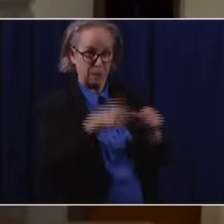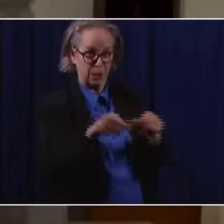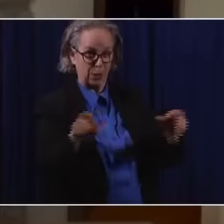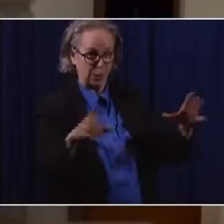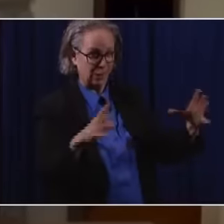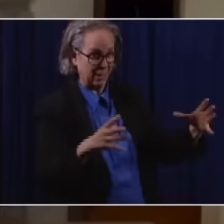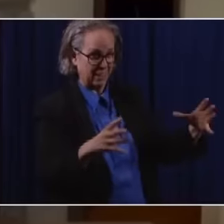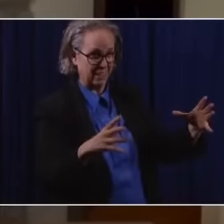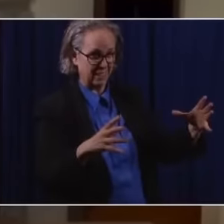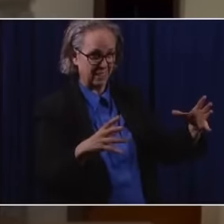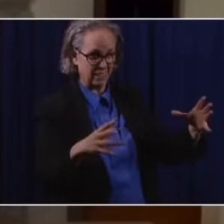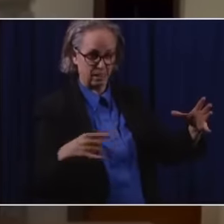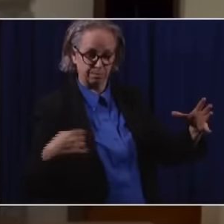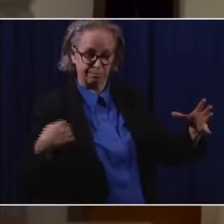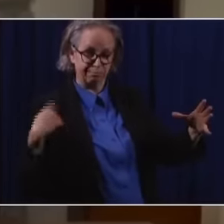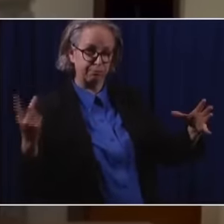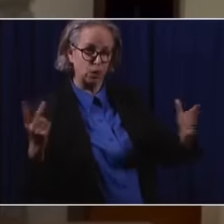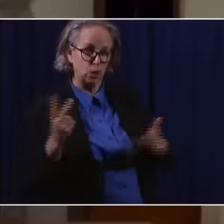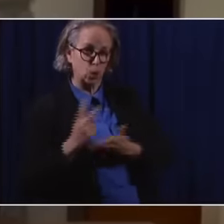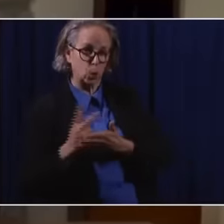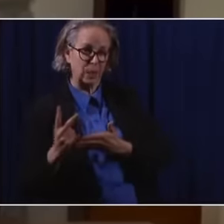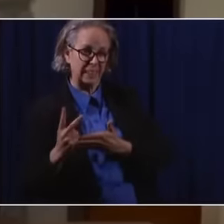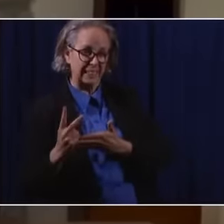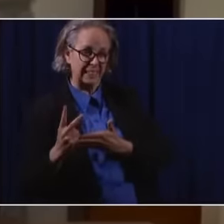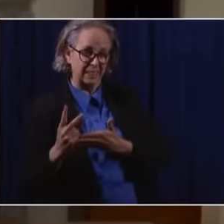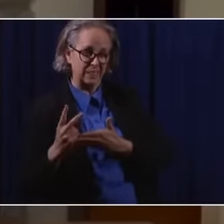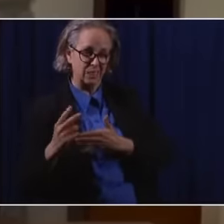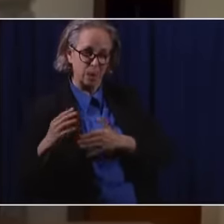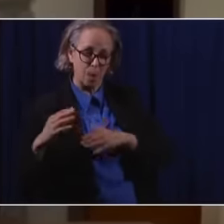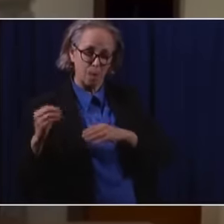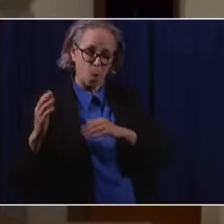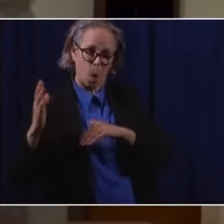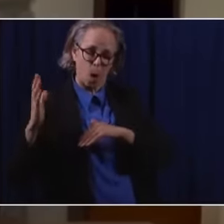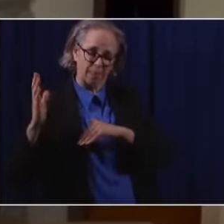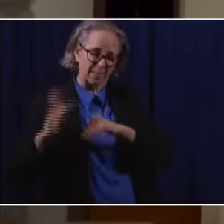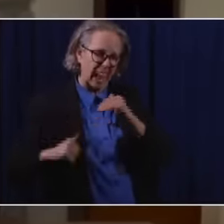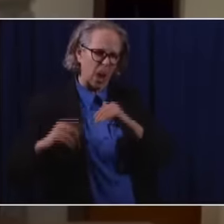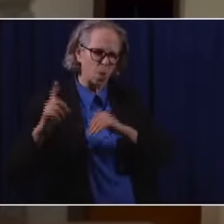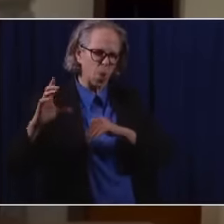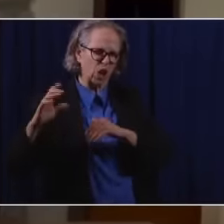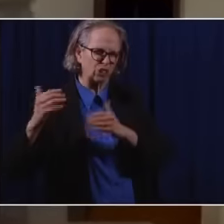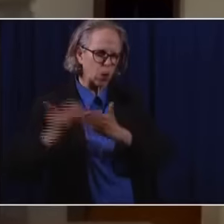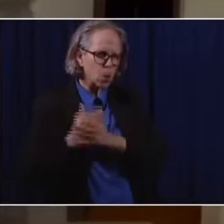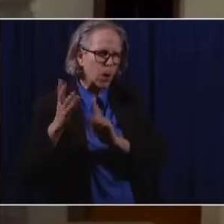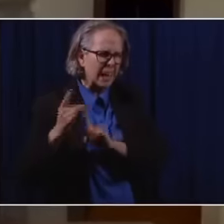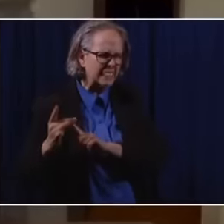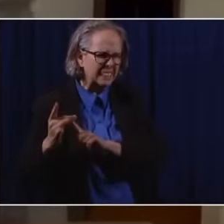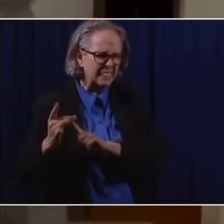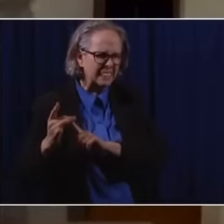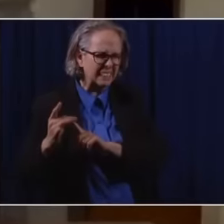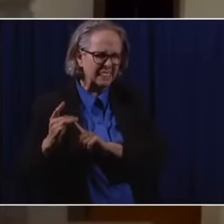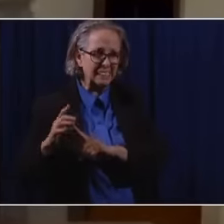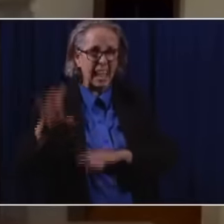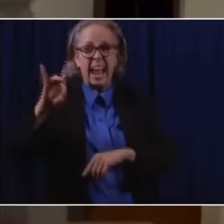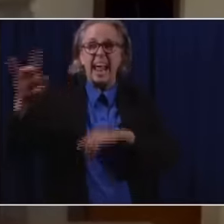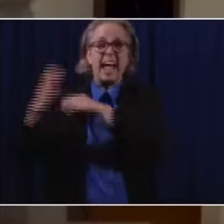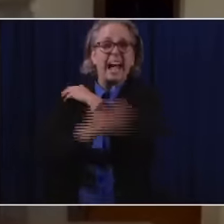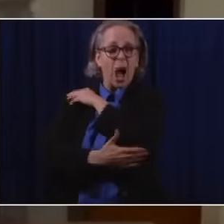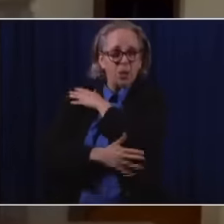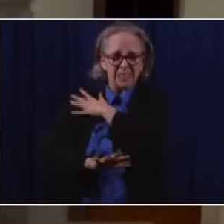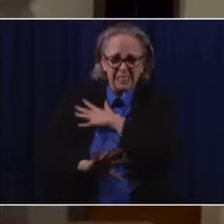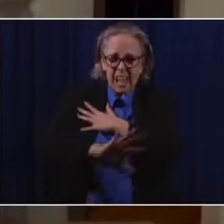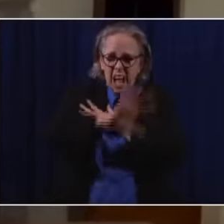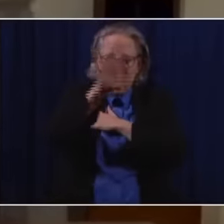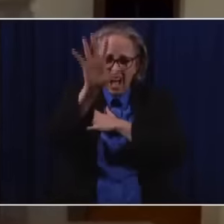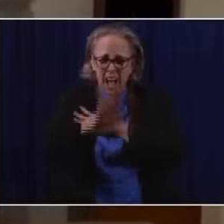per 100,000 population in the past 2 weeks. Currently, 69 of our 88 counties are now considered